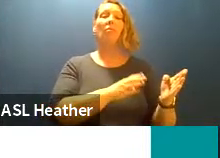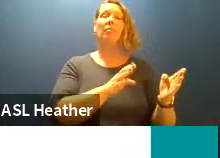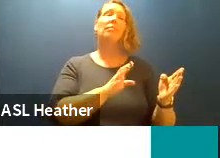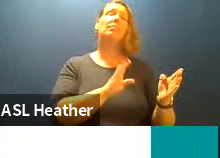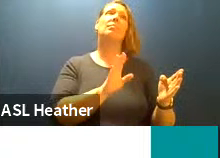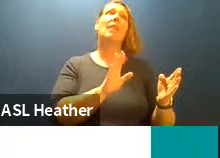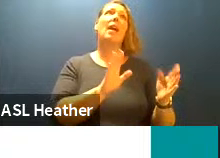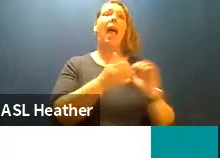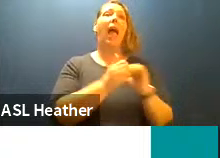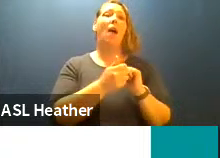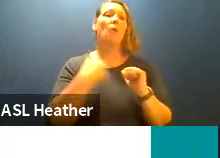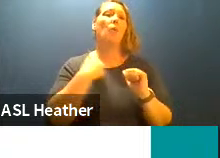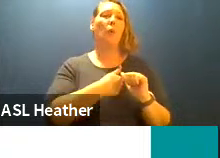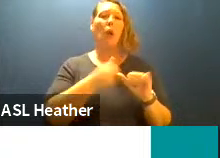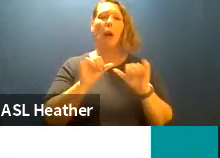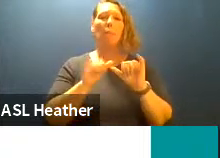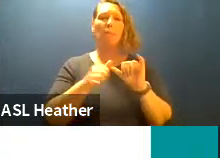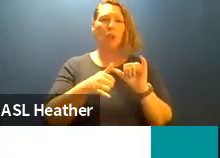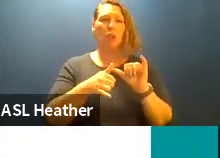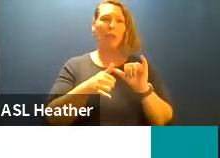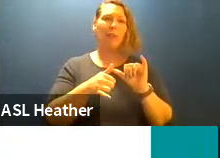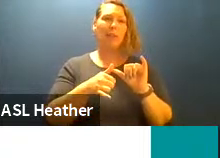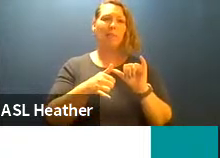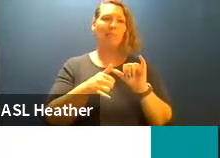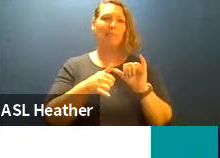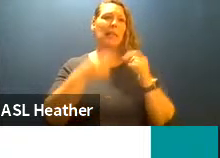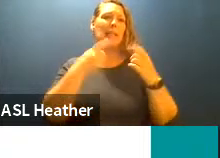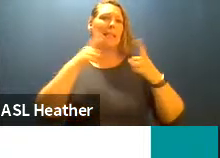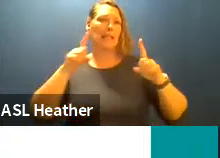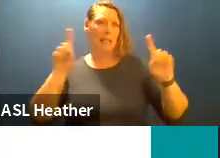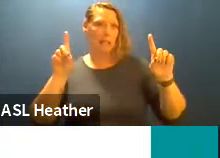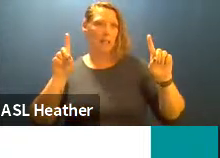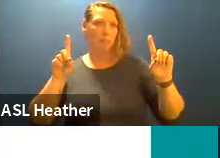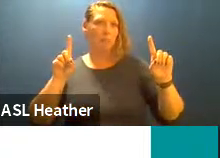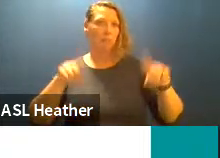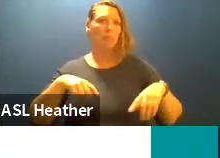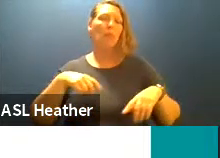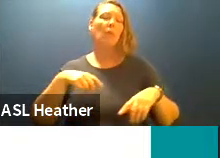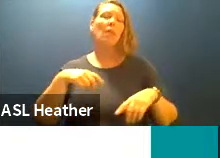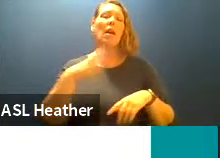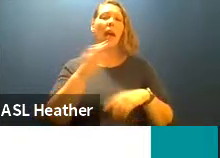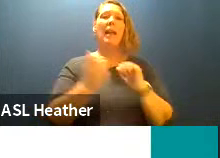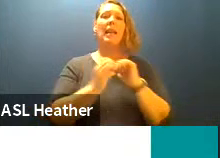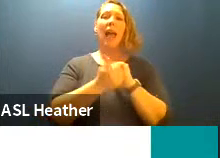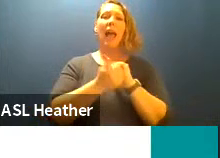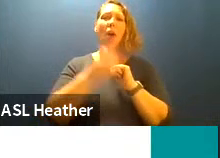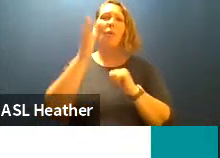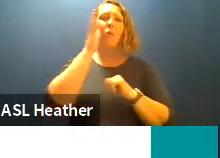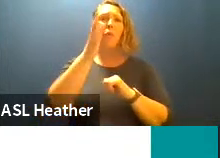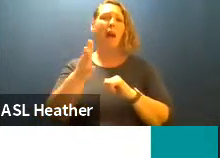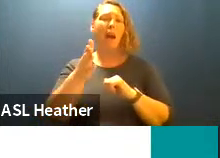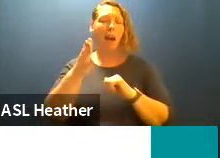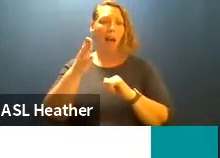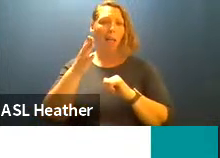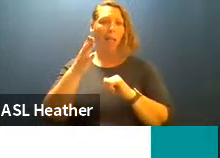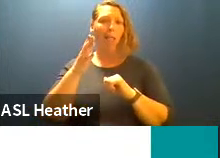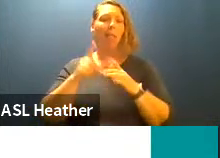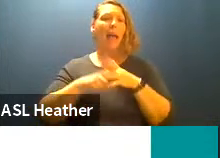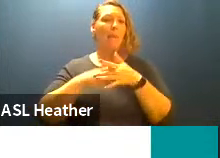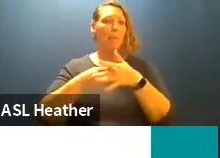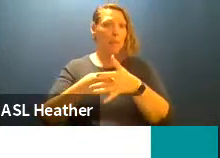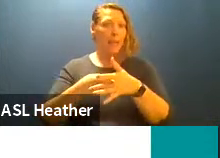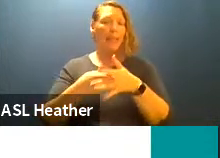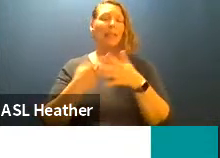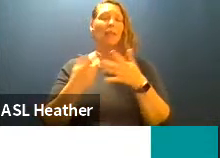our how we are measuring success, and that, as well as how we're going to implement and what